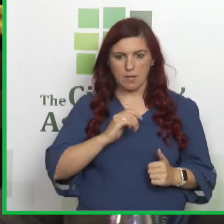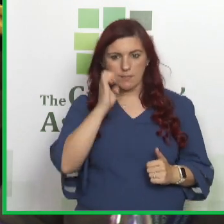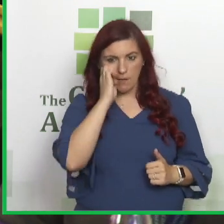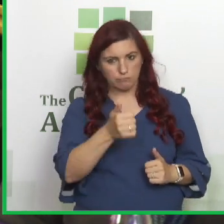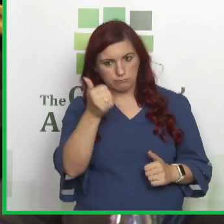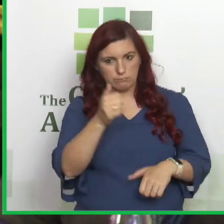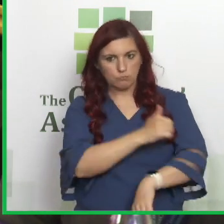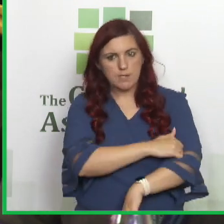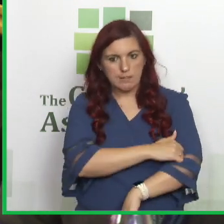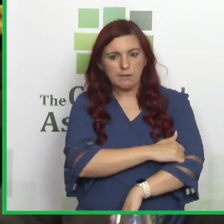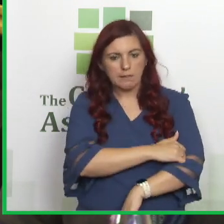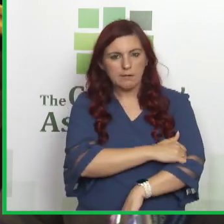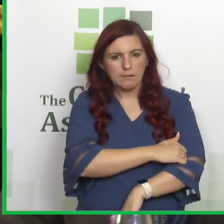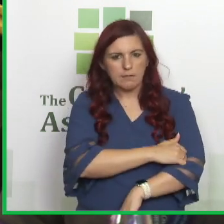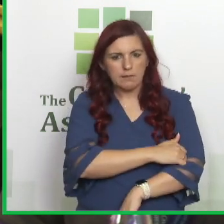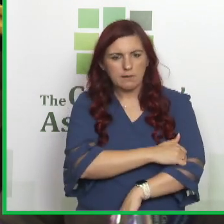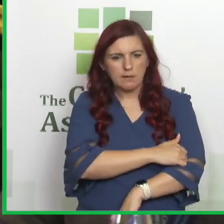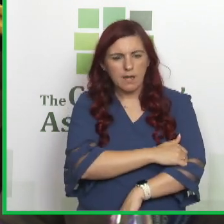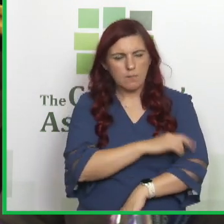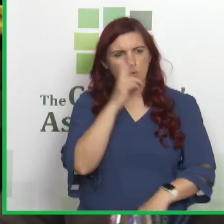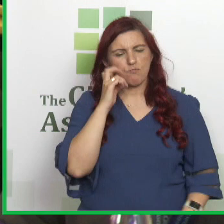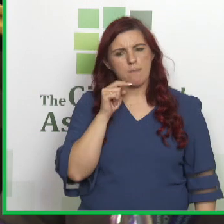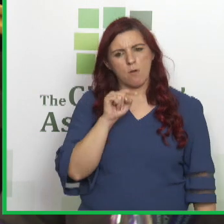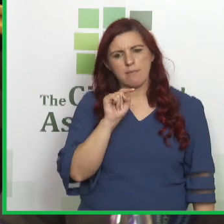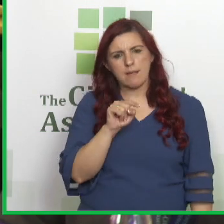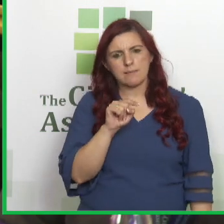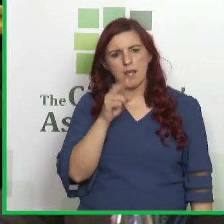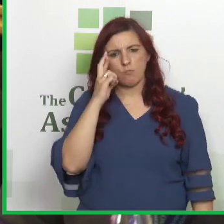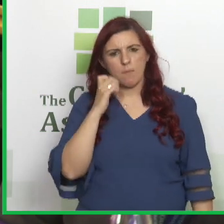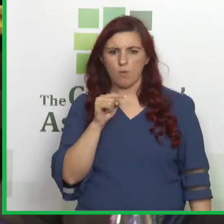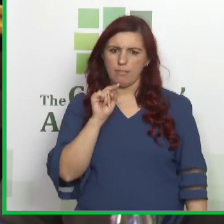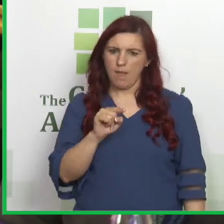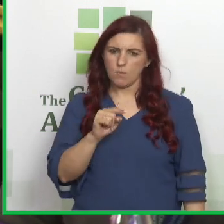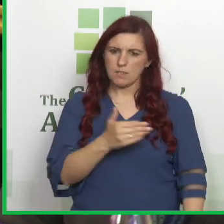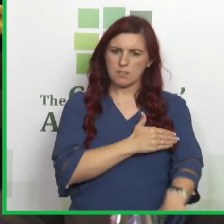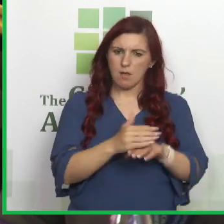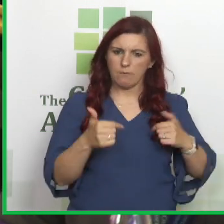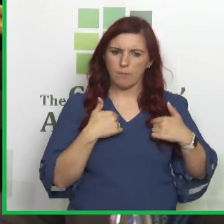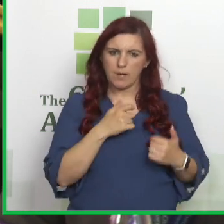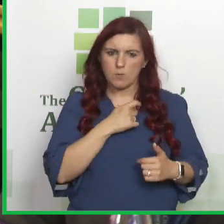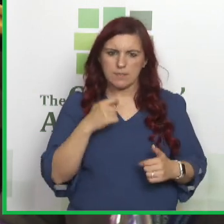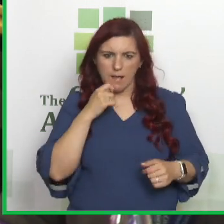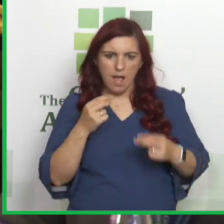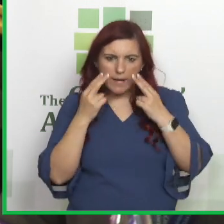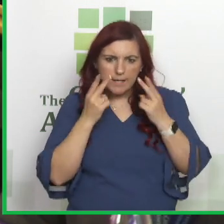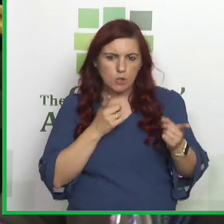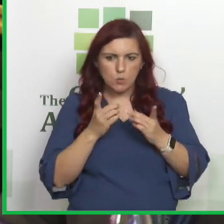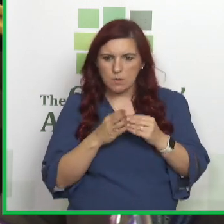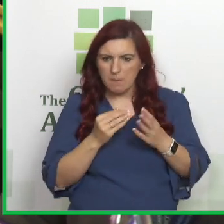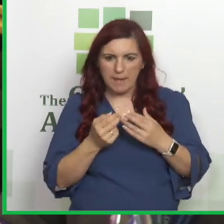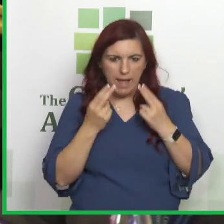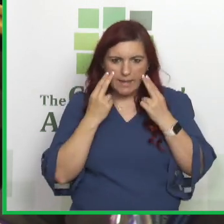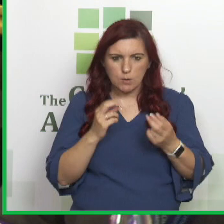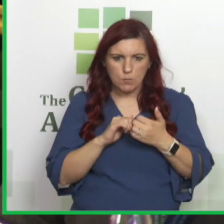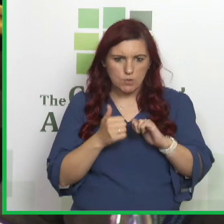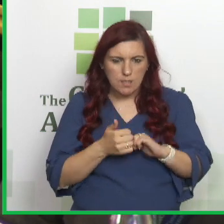sentence. When I look back at that time, that was actually the catalyst for me to say, I need to do something here. So